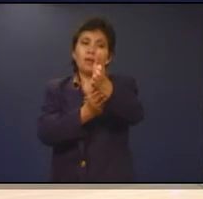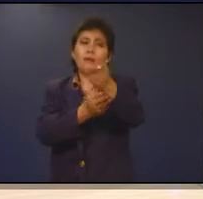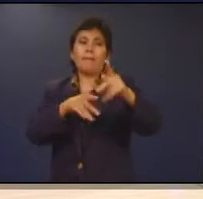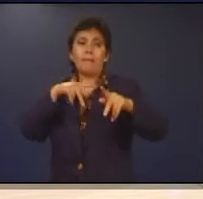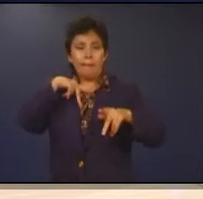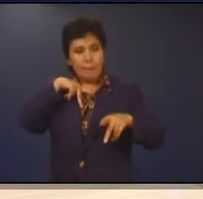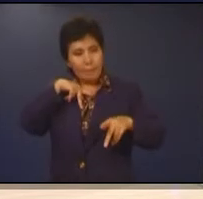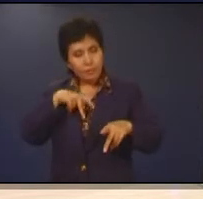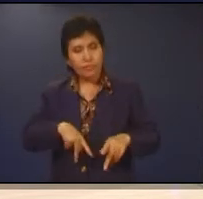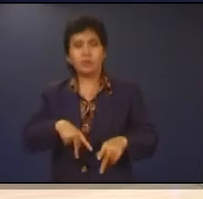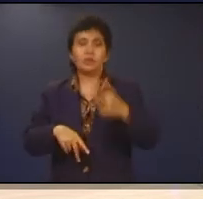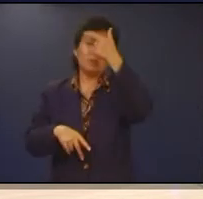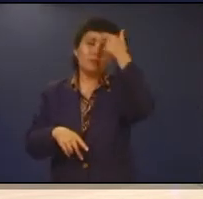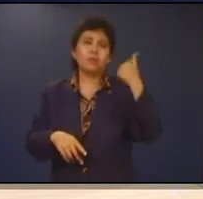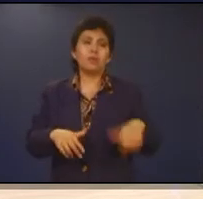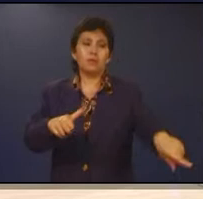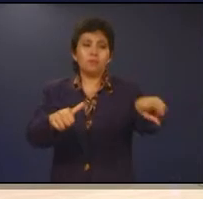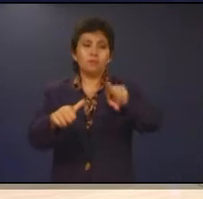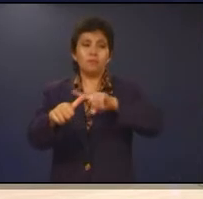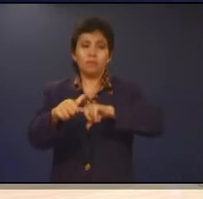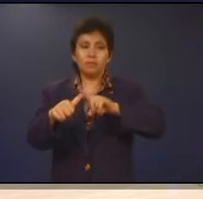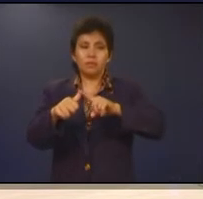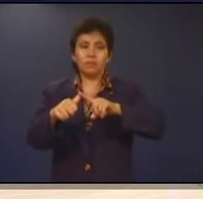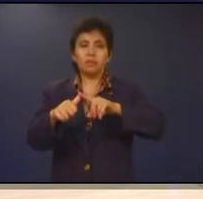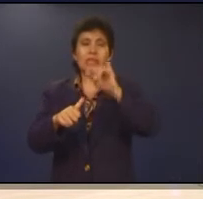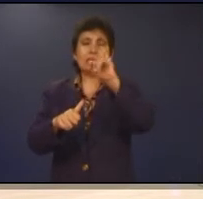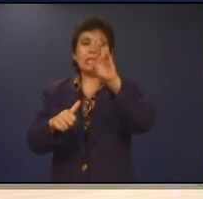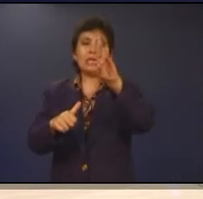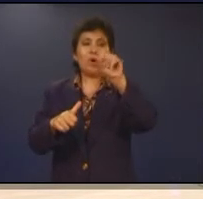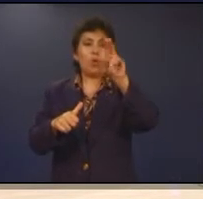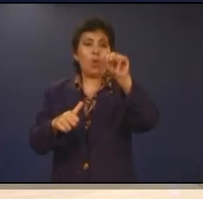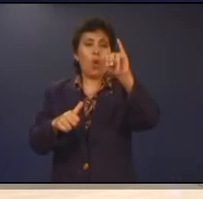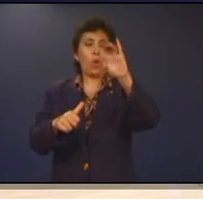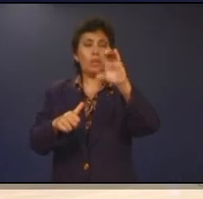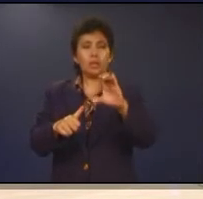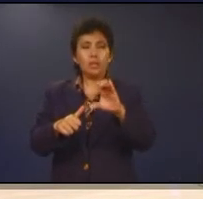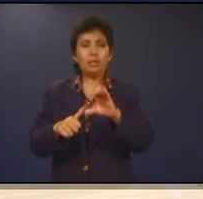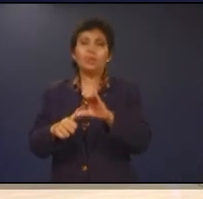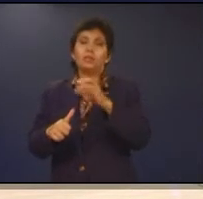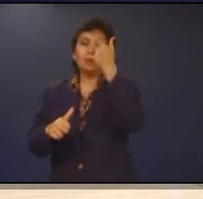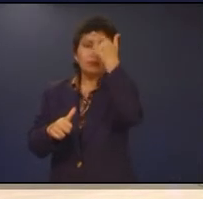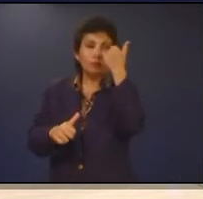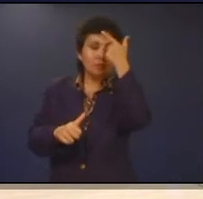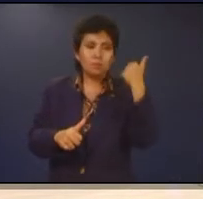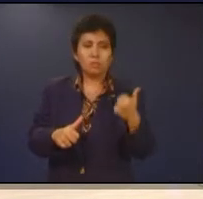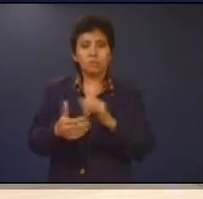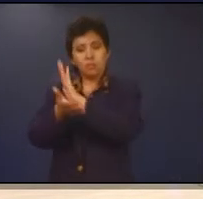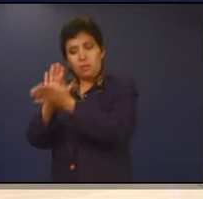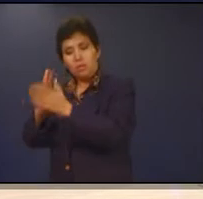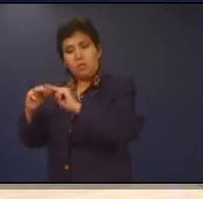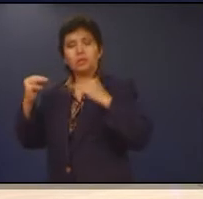is personalism. The first one, hedonic relevance, it looks at as a whole, as a